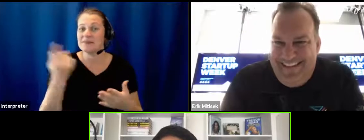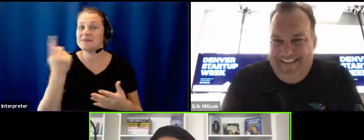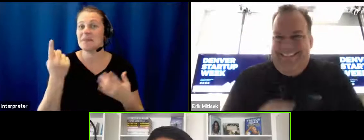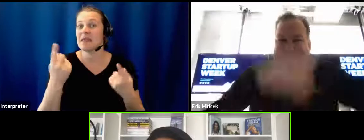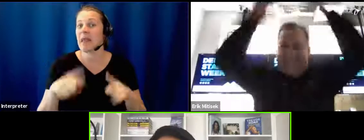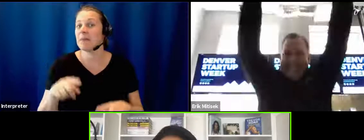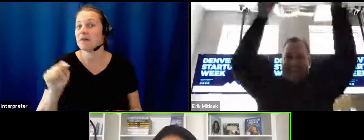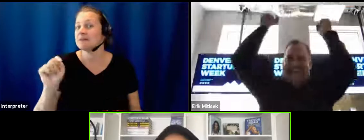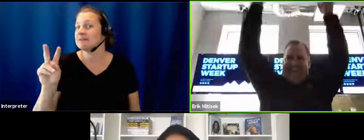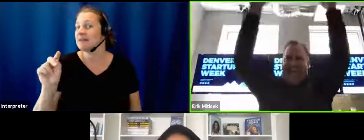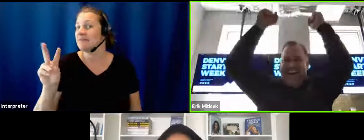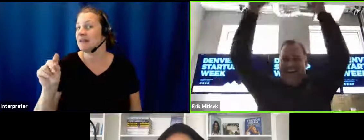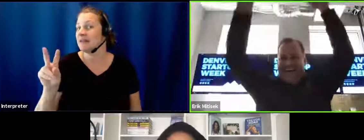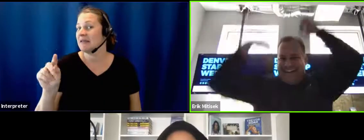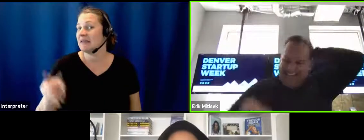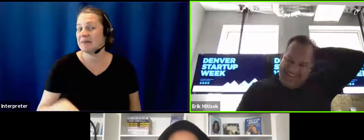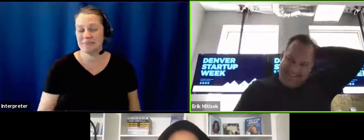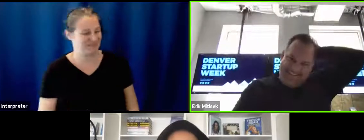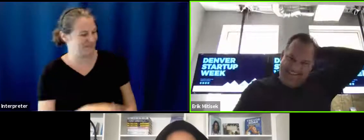maybe.